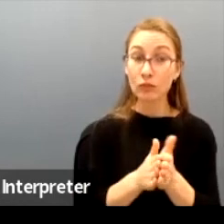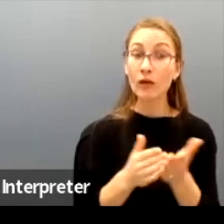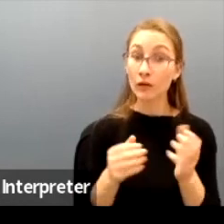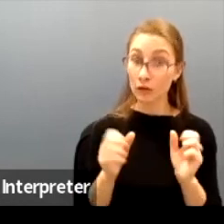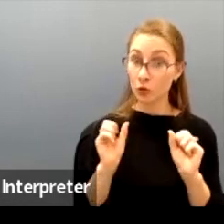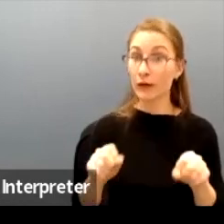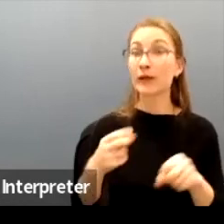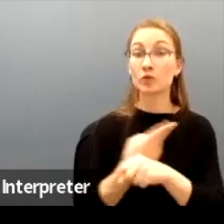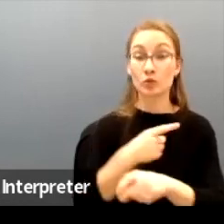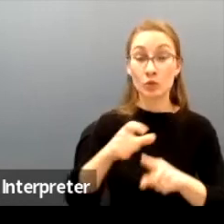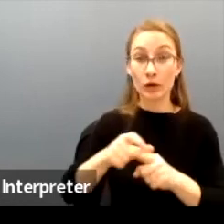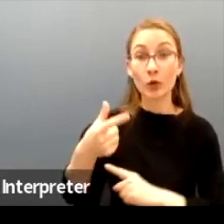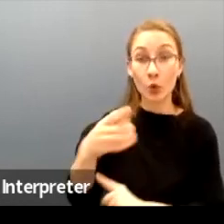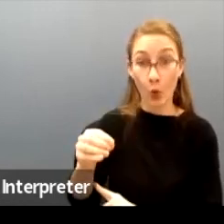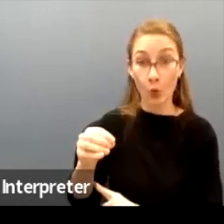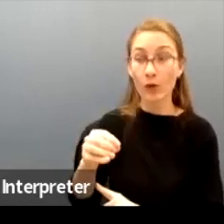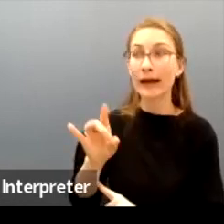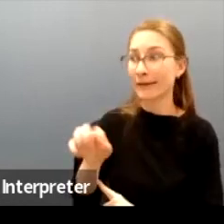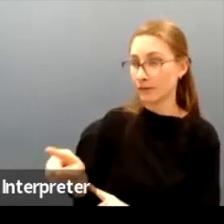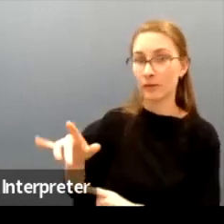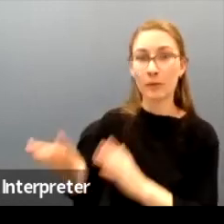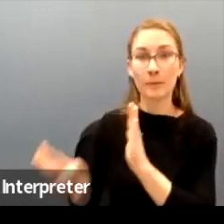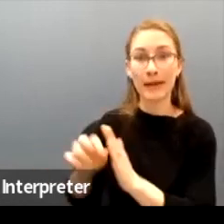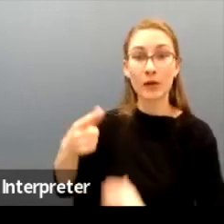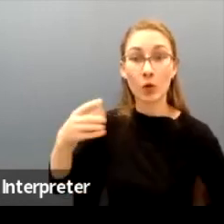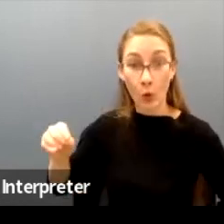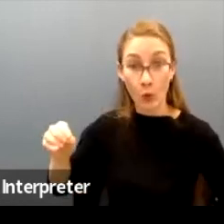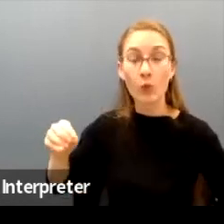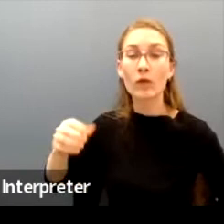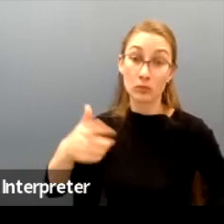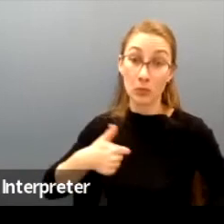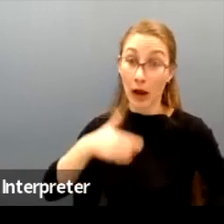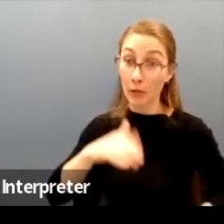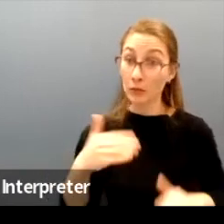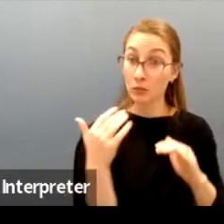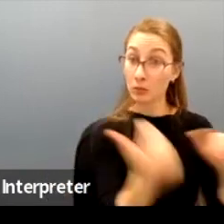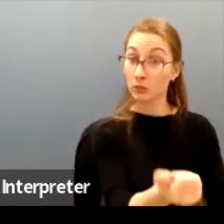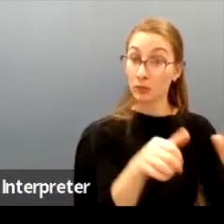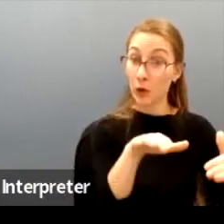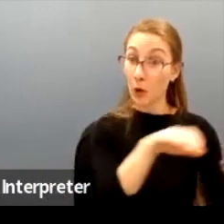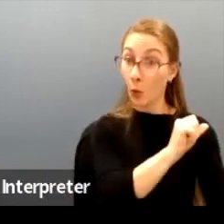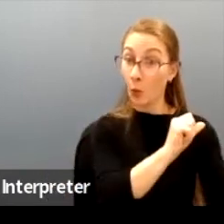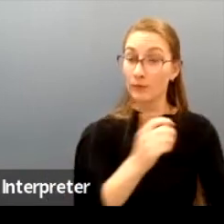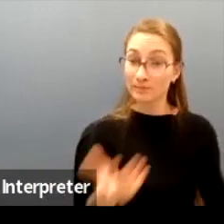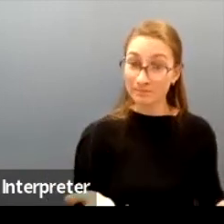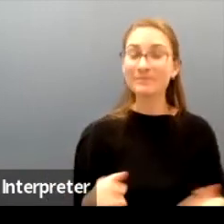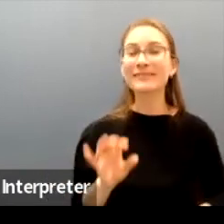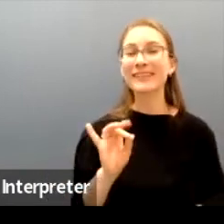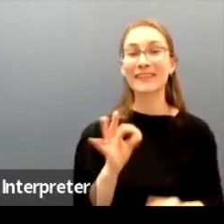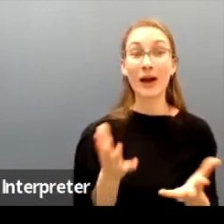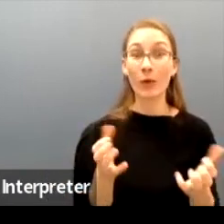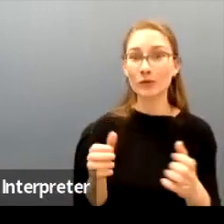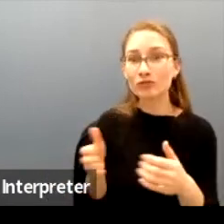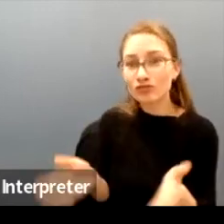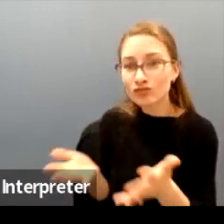I've done that plenty of times with some children that I work with when I'm just starting out an AAC device and I'm just trying to get some kind of interest and some kind of